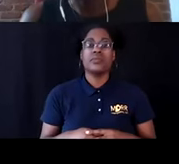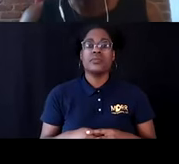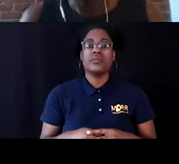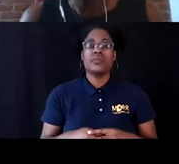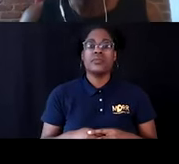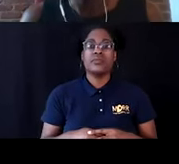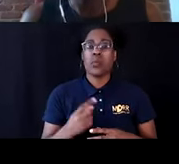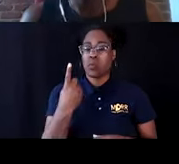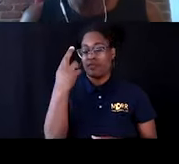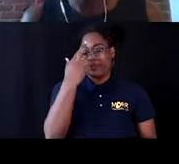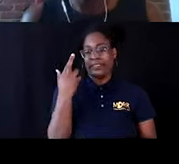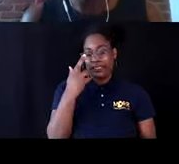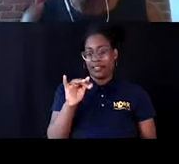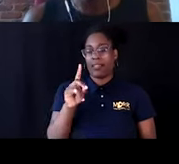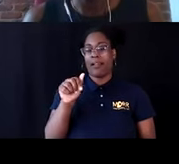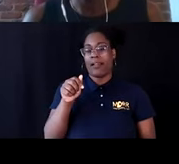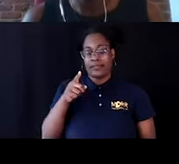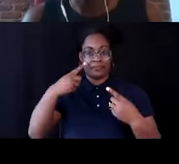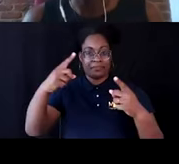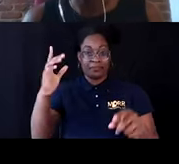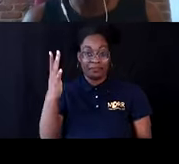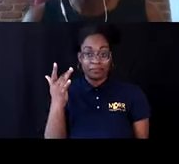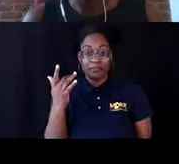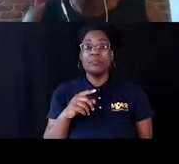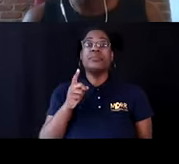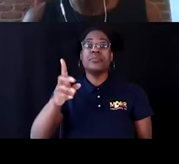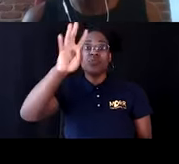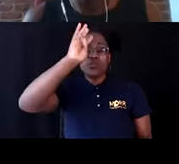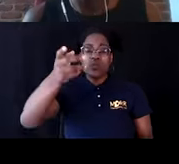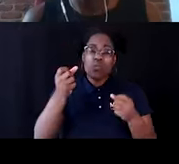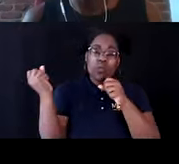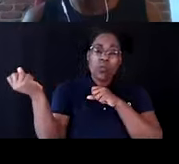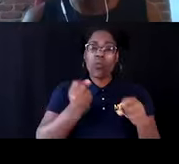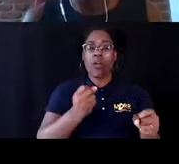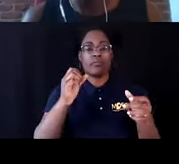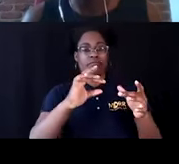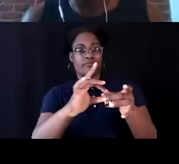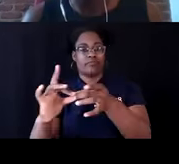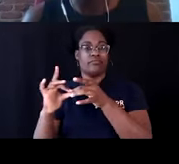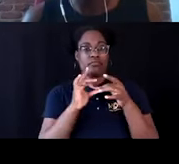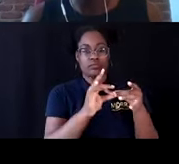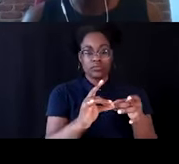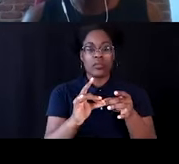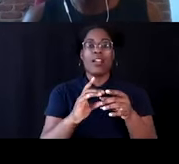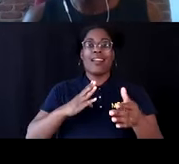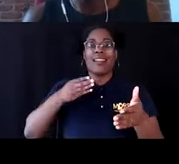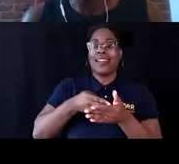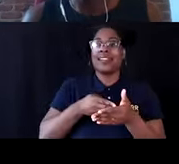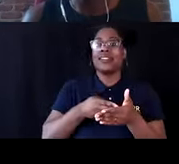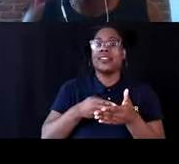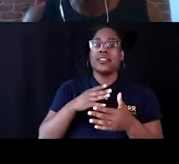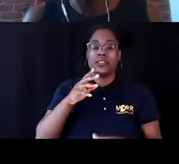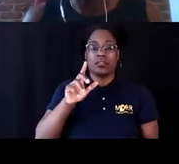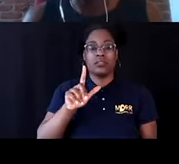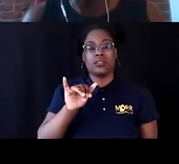famous is because she was able to create a strong coalition against lynching in the South and